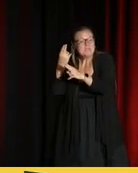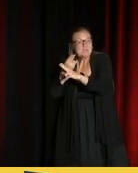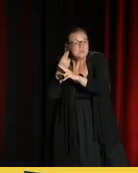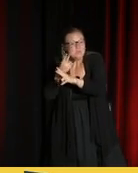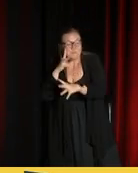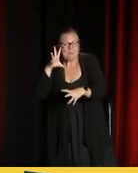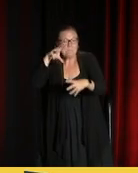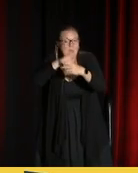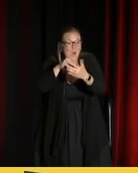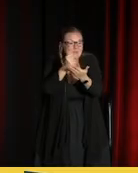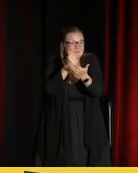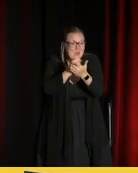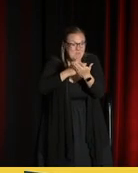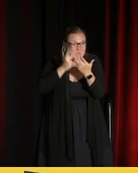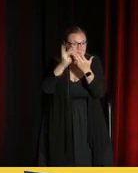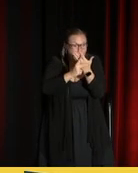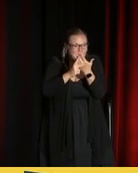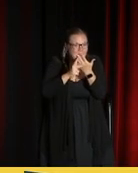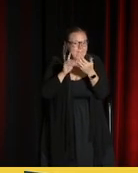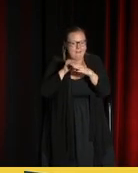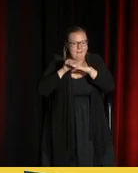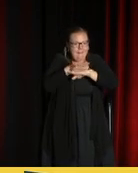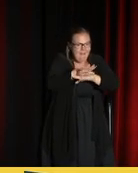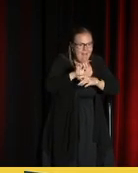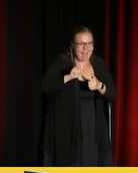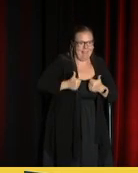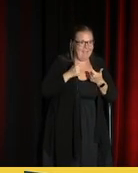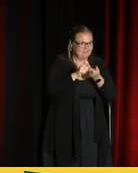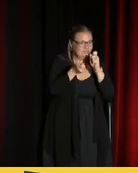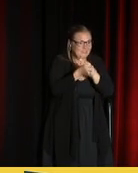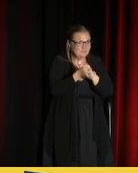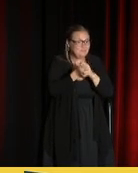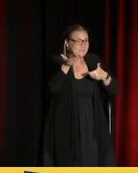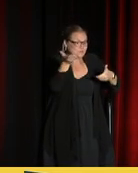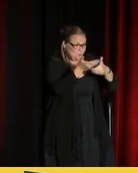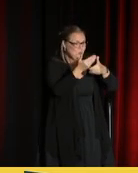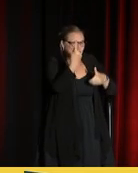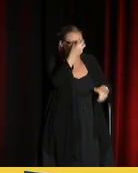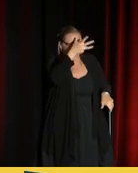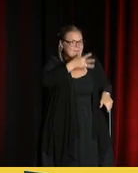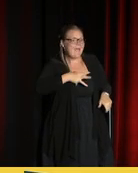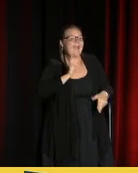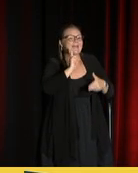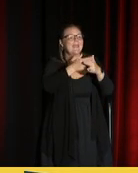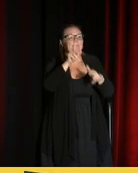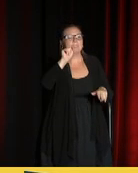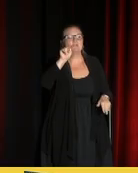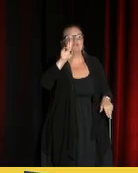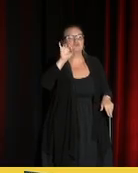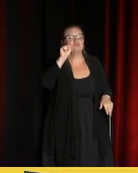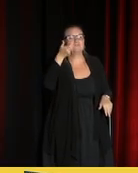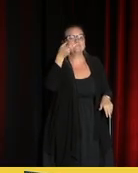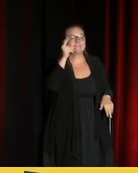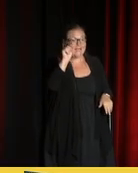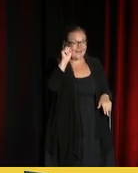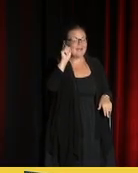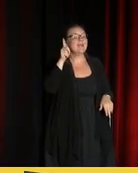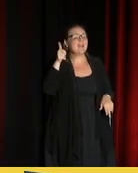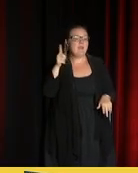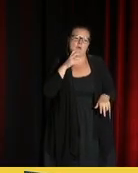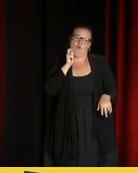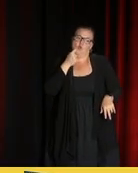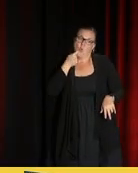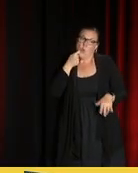therapy program and how it changed their life. I'm going to introduce you to one of these guys. His name is Tristan, and I'm going to just tell you really quickly about this